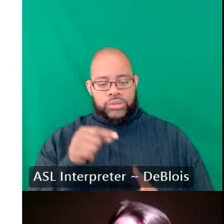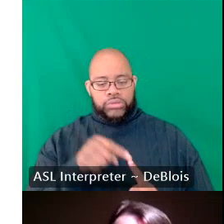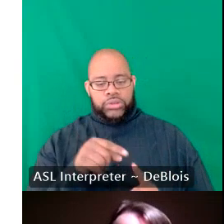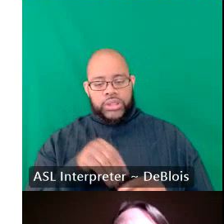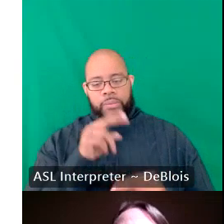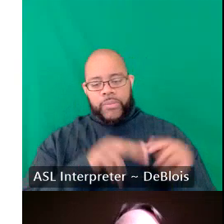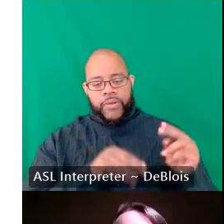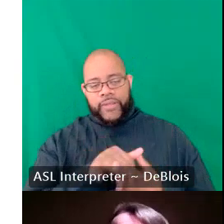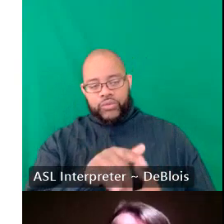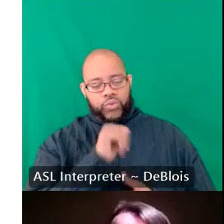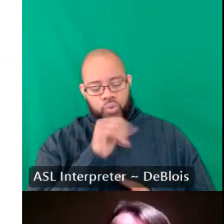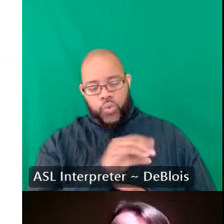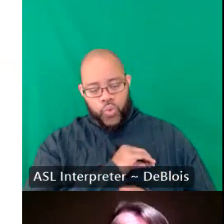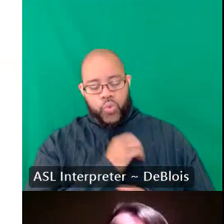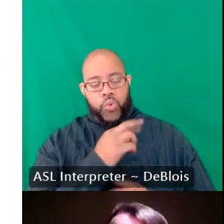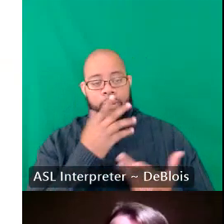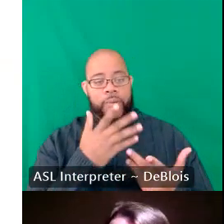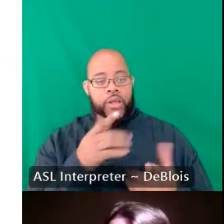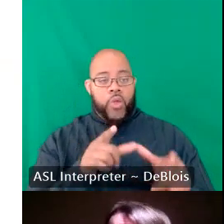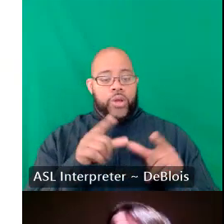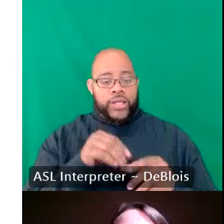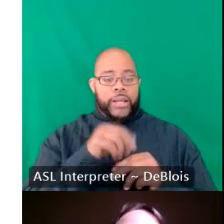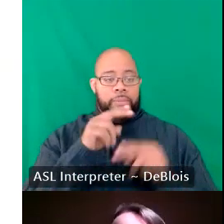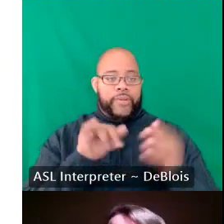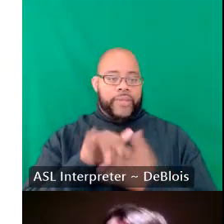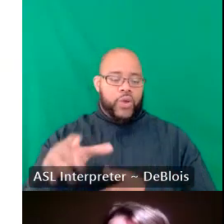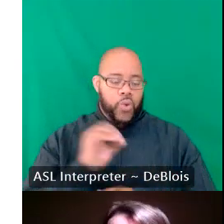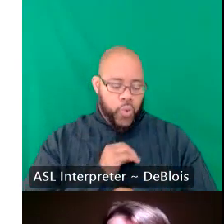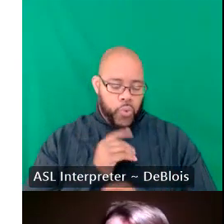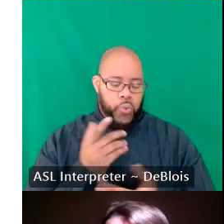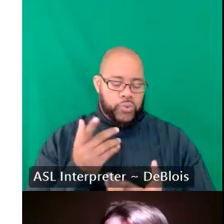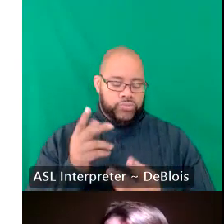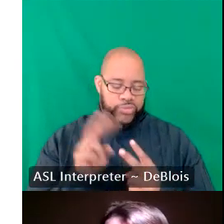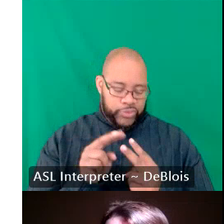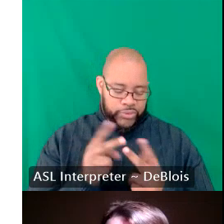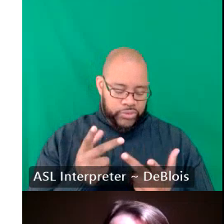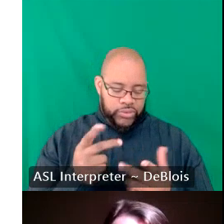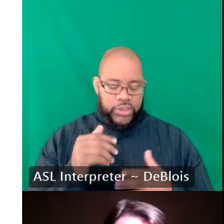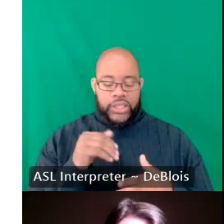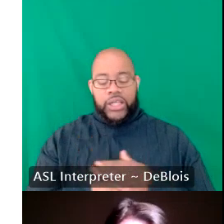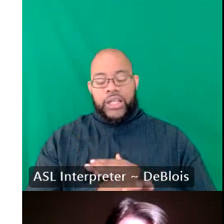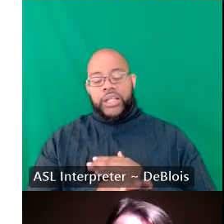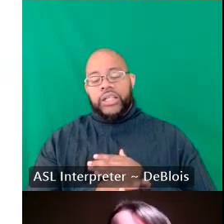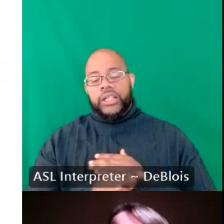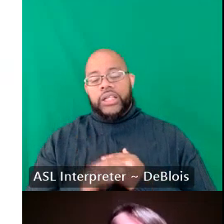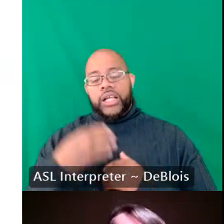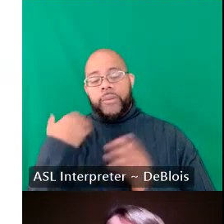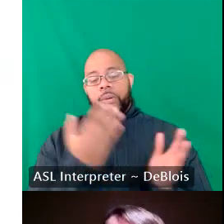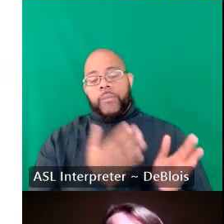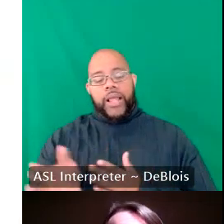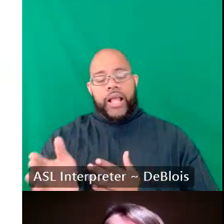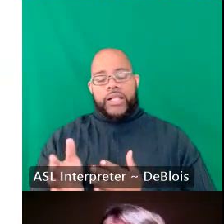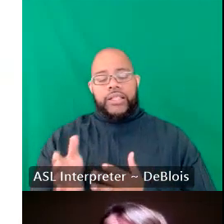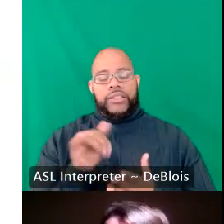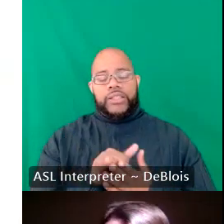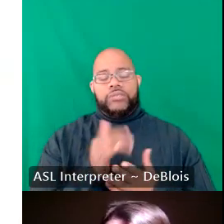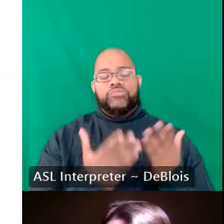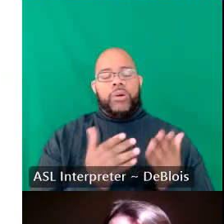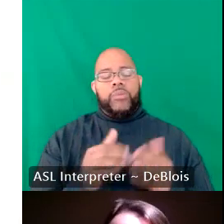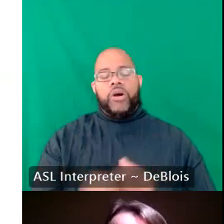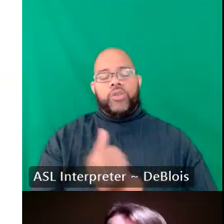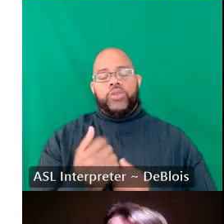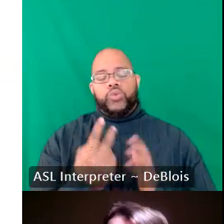that they do not own, or they may be located in a building that they own. Going into capital planning is probably another